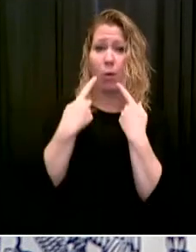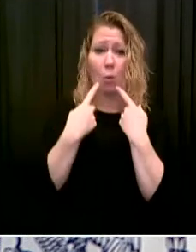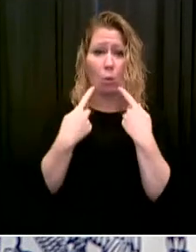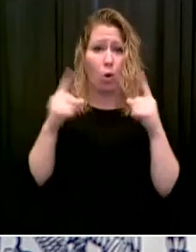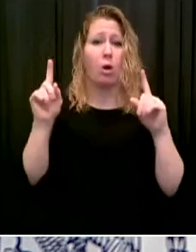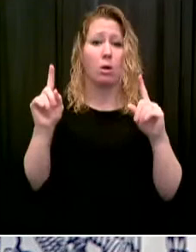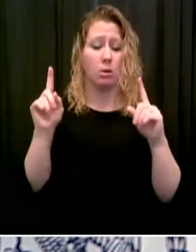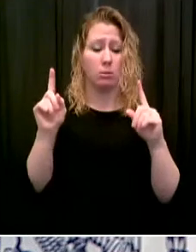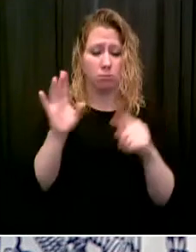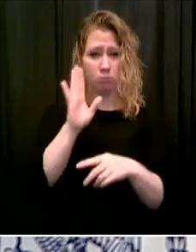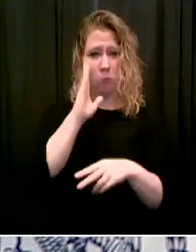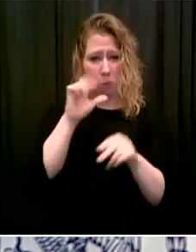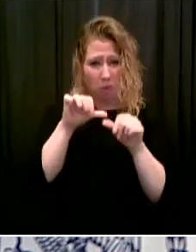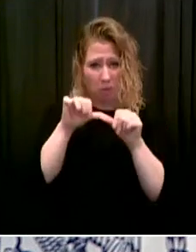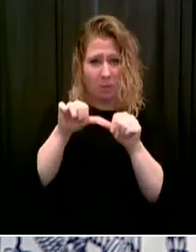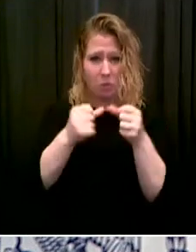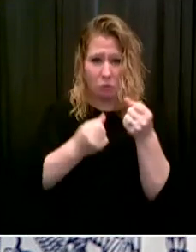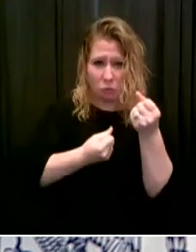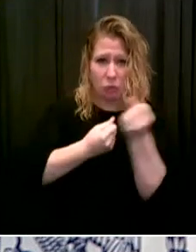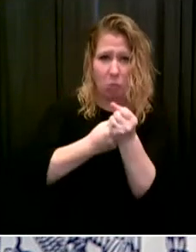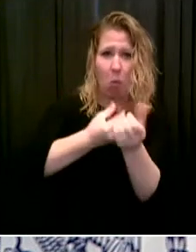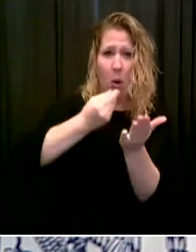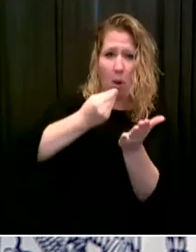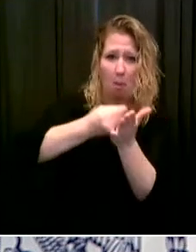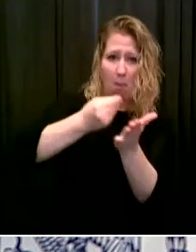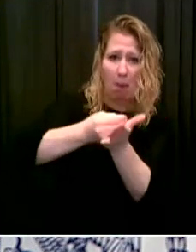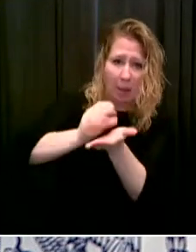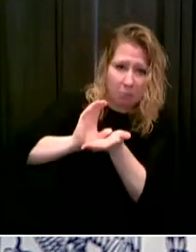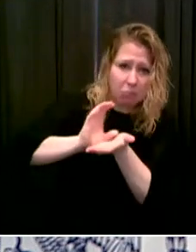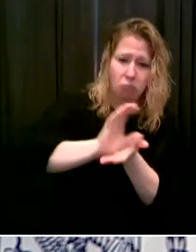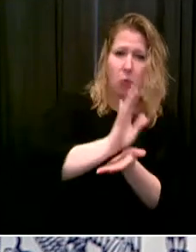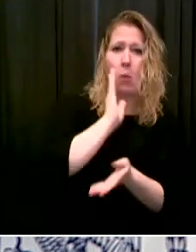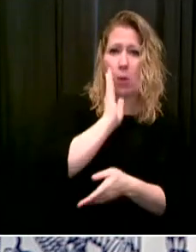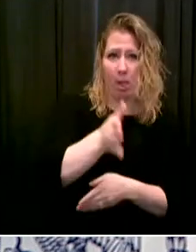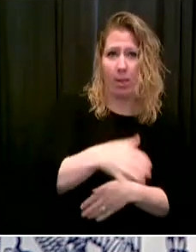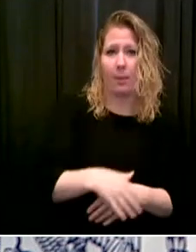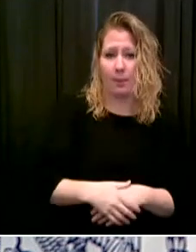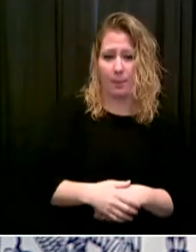this is only going to help us. Absolutely. Go ahead, Nolan.